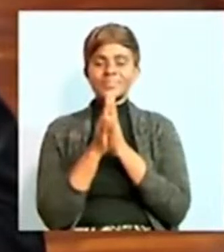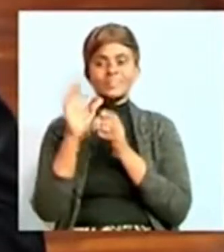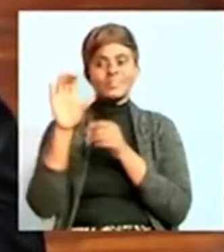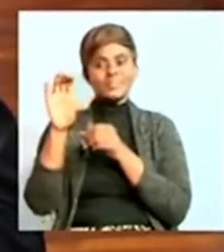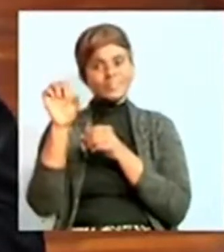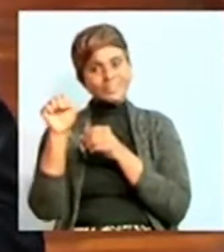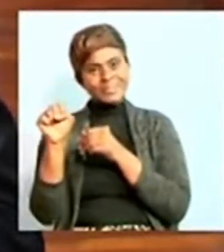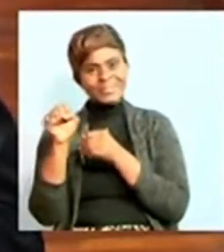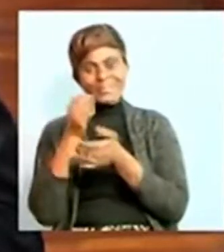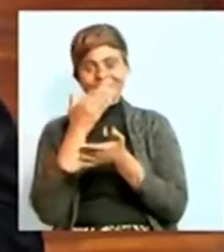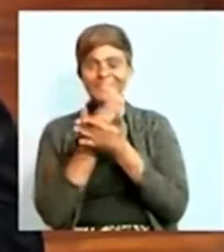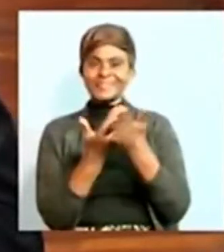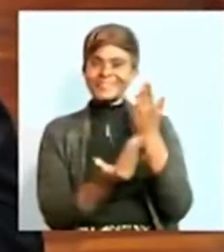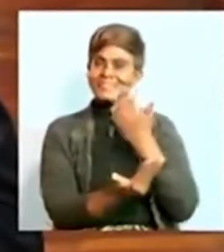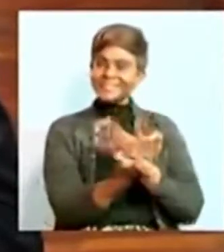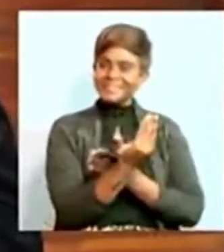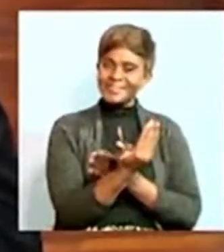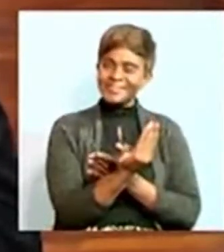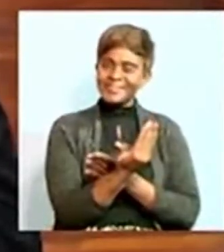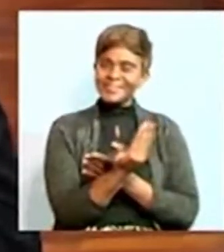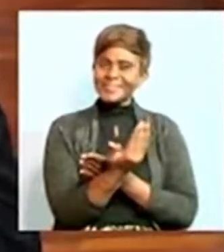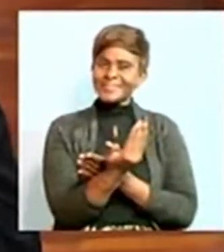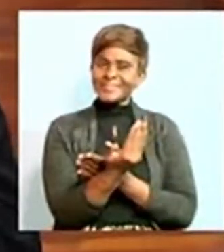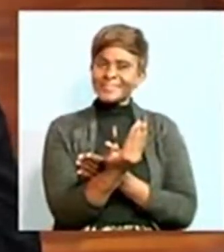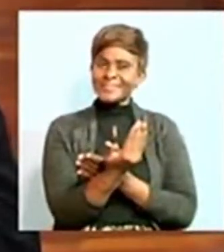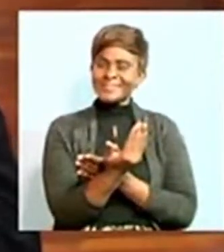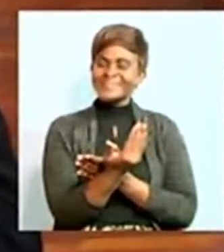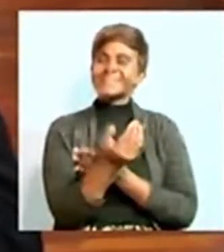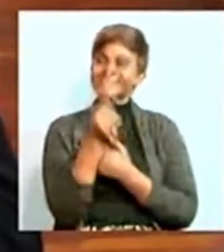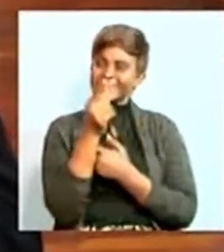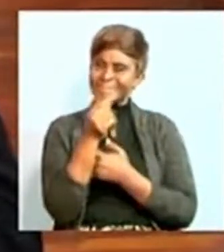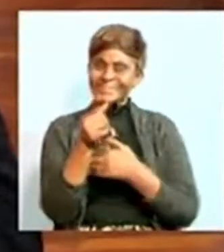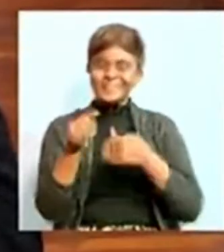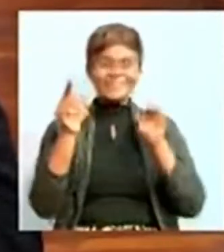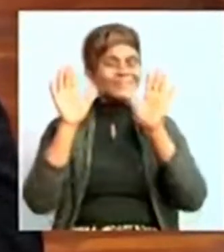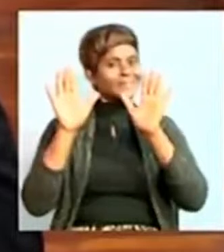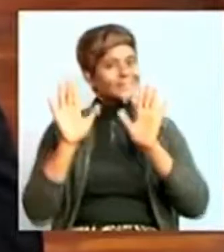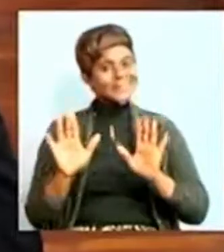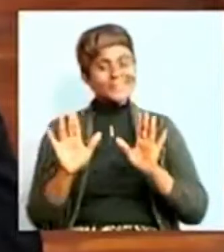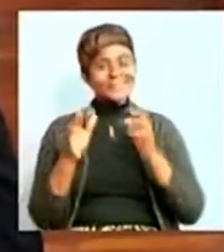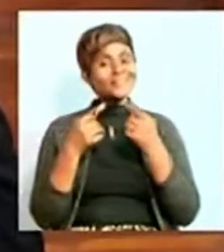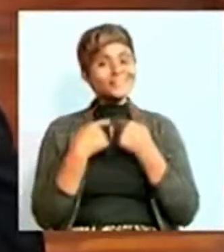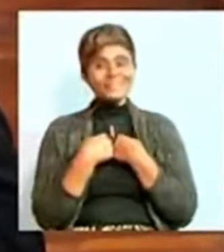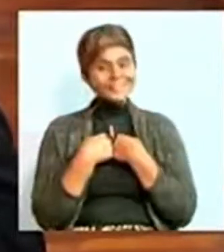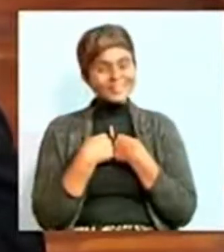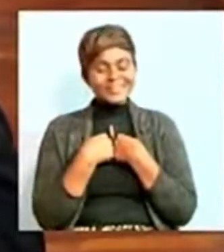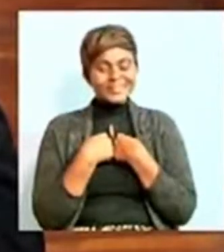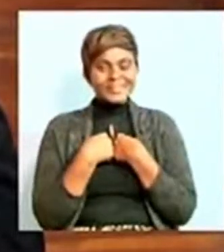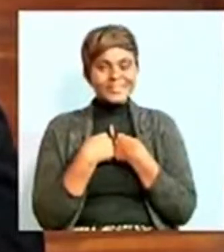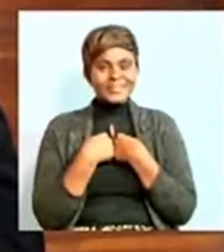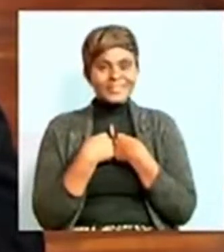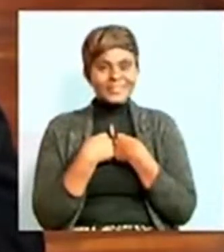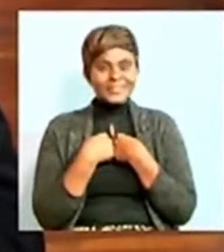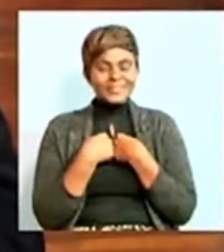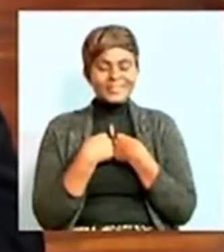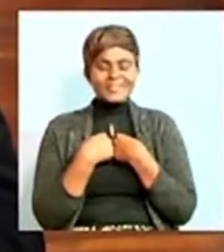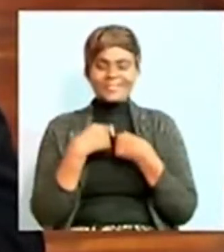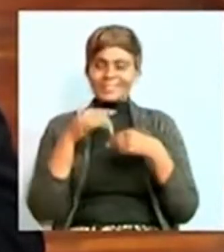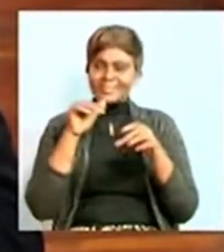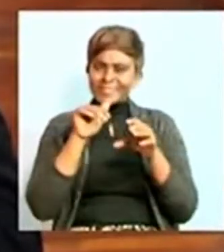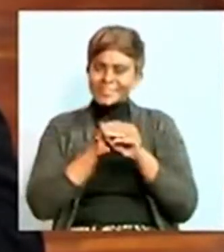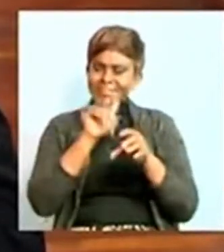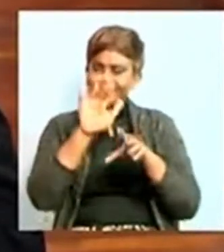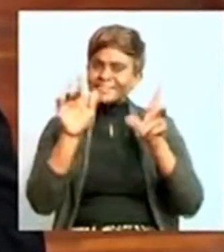CS, good morning. You've done magic on me because in your